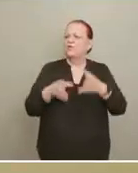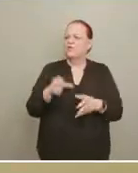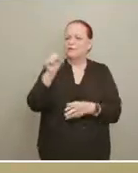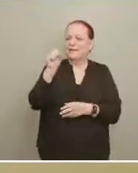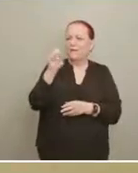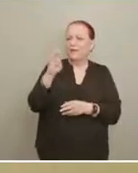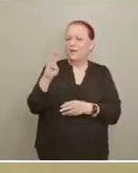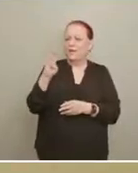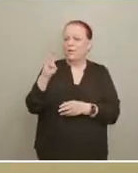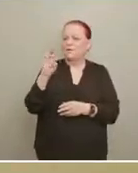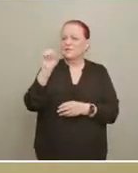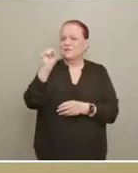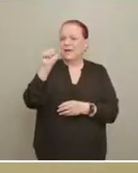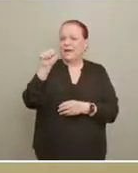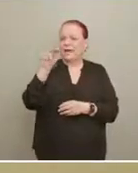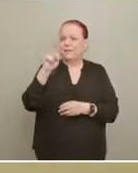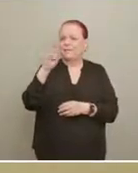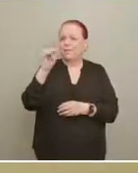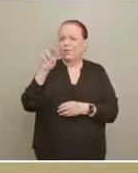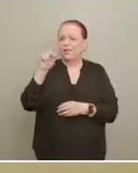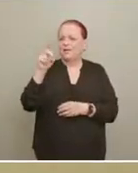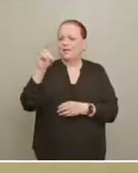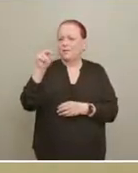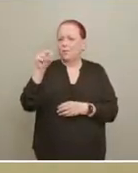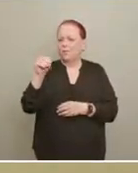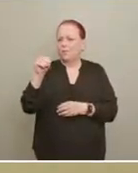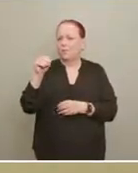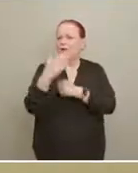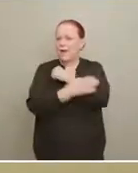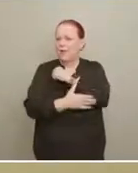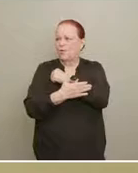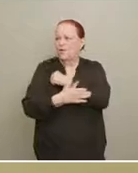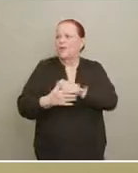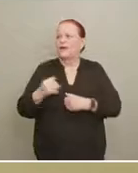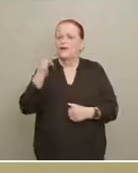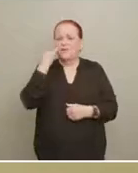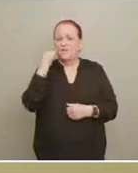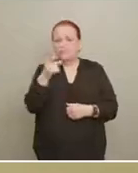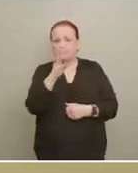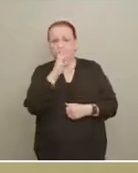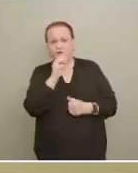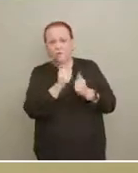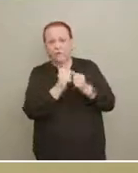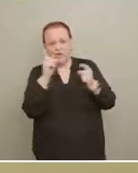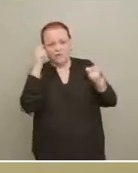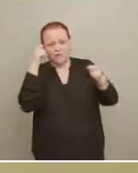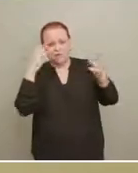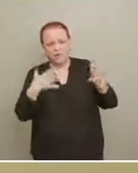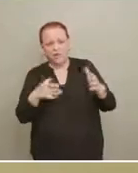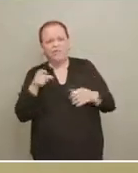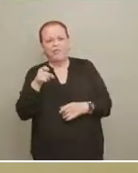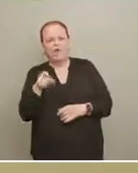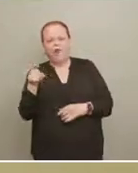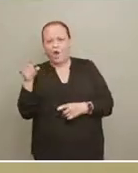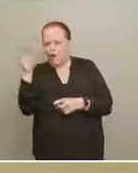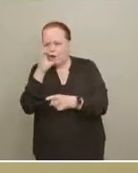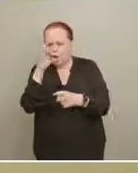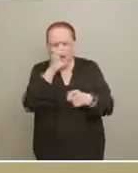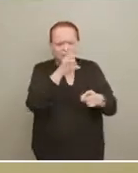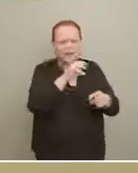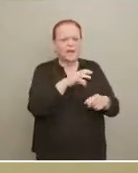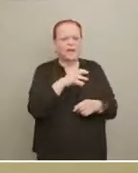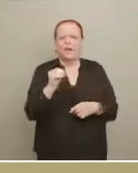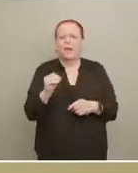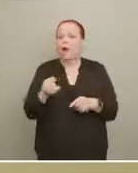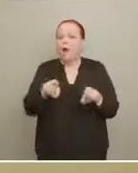this, a correction. Because this really, if you talk to anyone at the state, at the governor's office, they're looking, but also our neighbors.